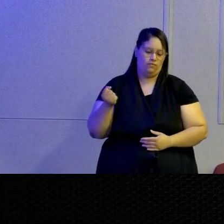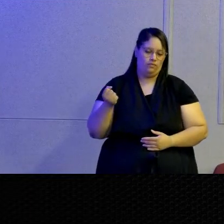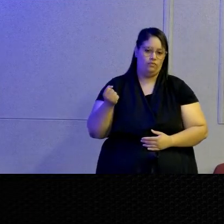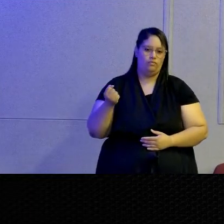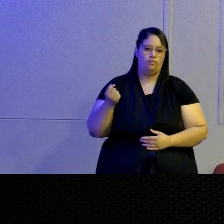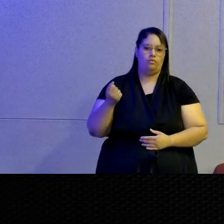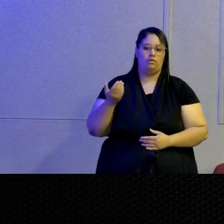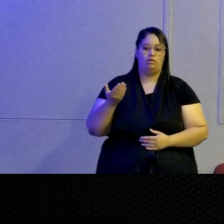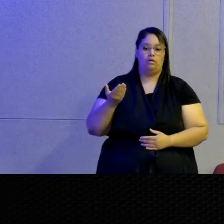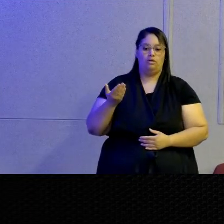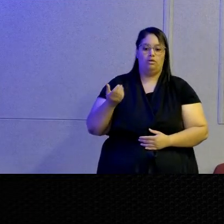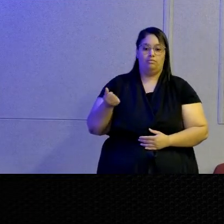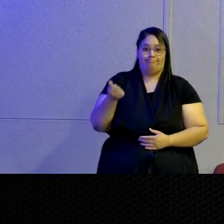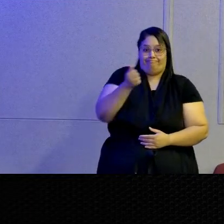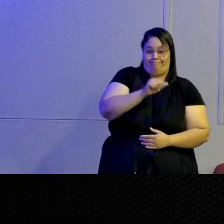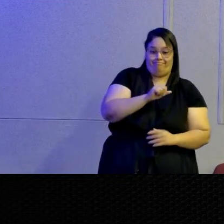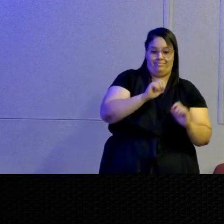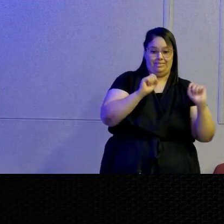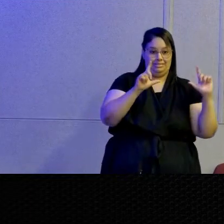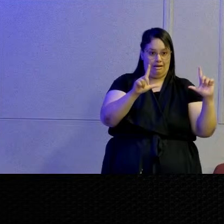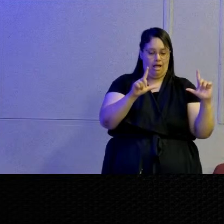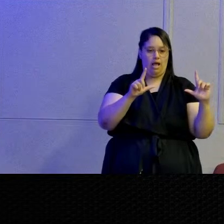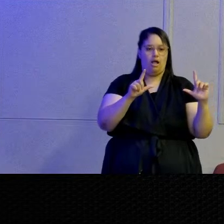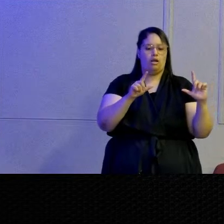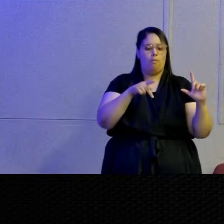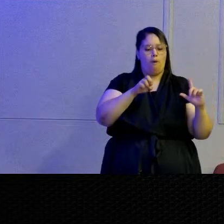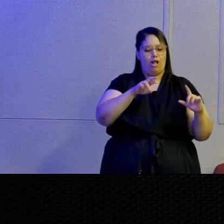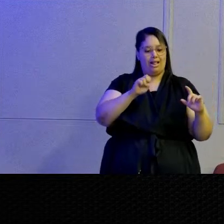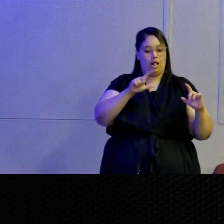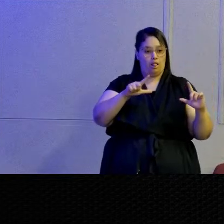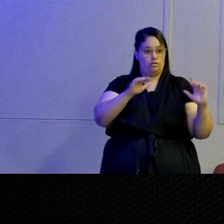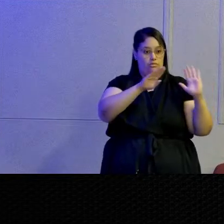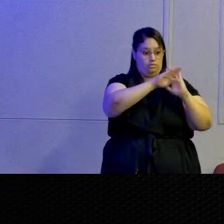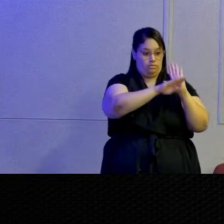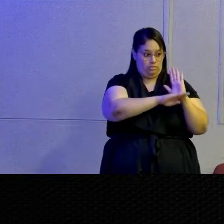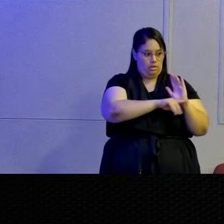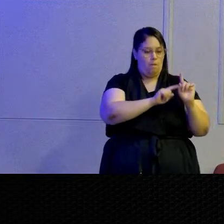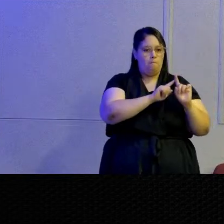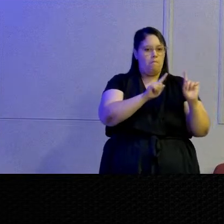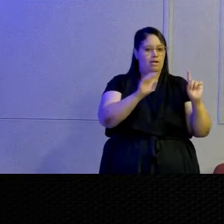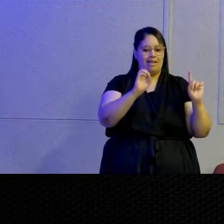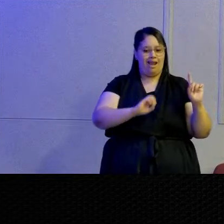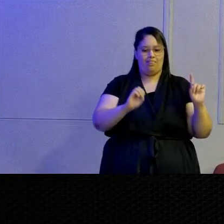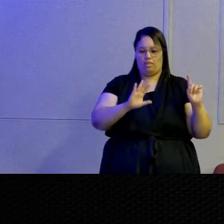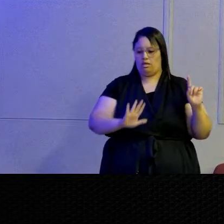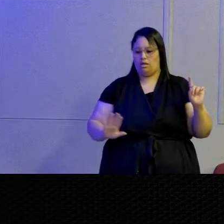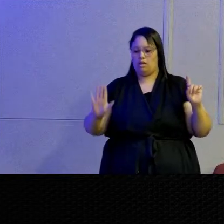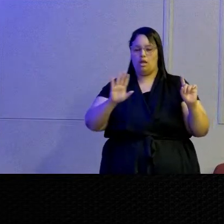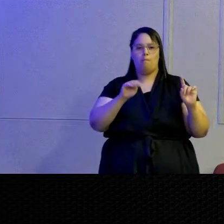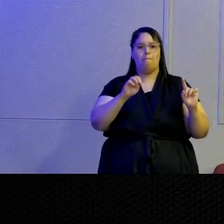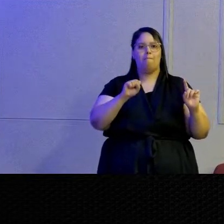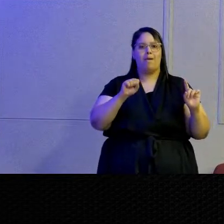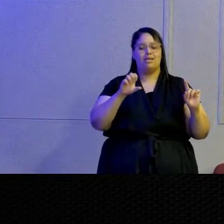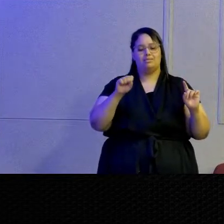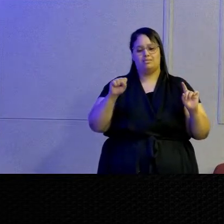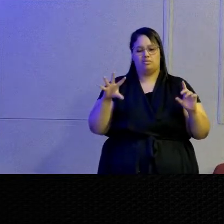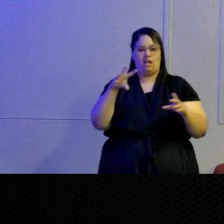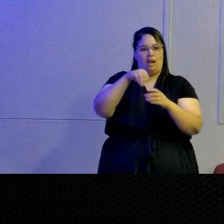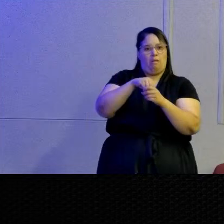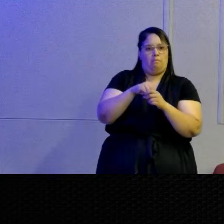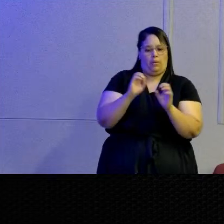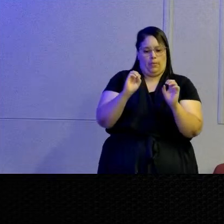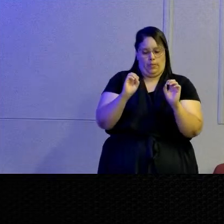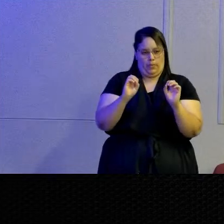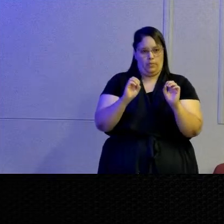That previous slide talked about particles, but it didn't say anything about their masses. And